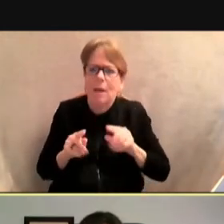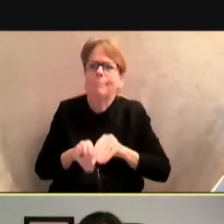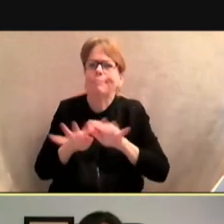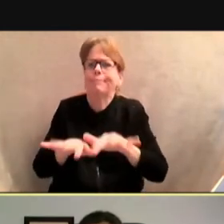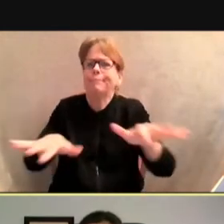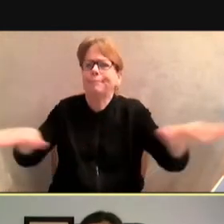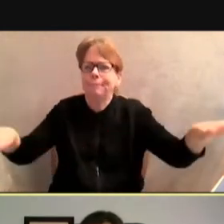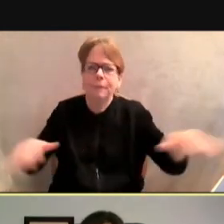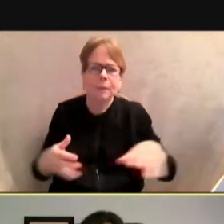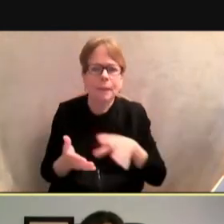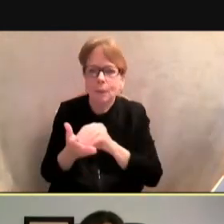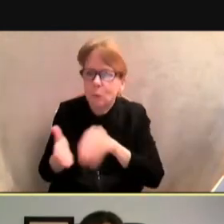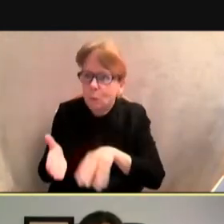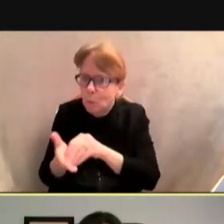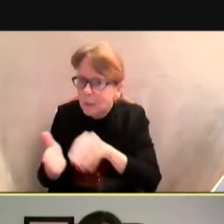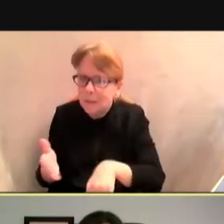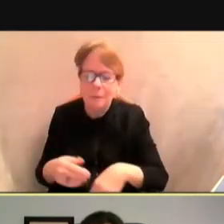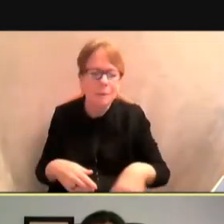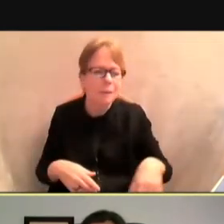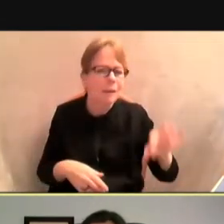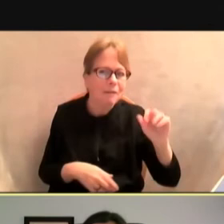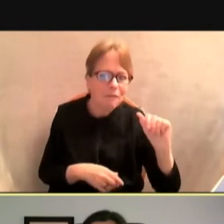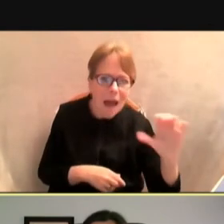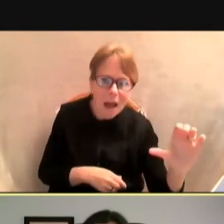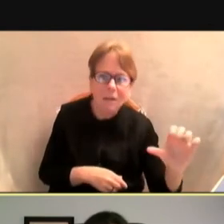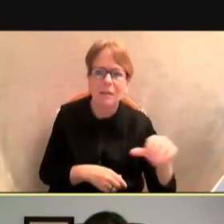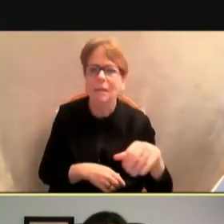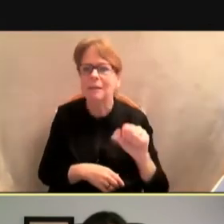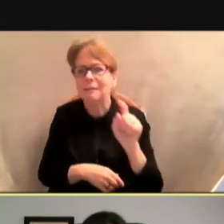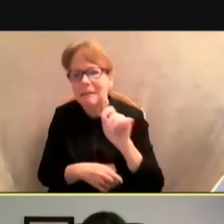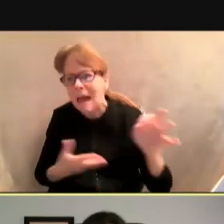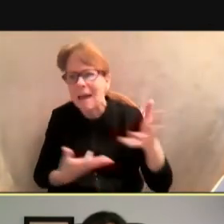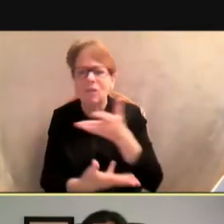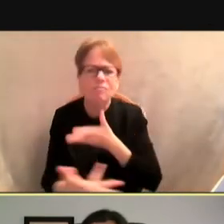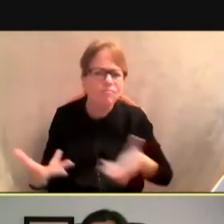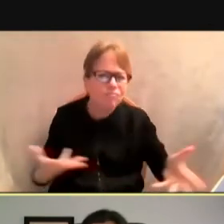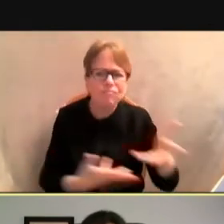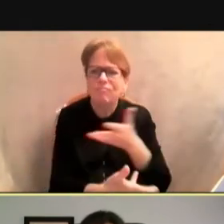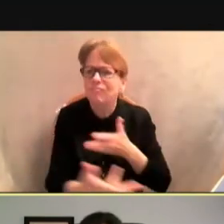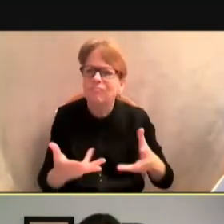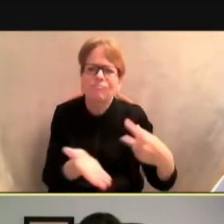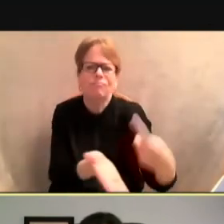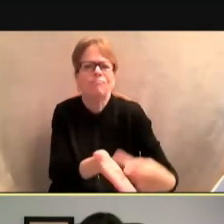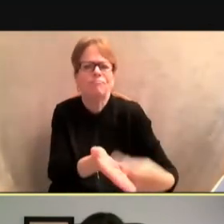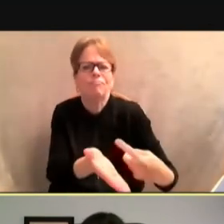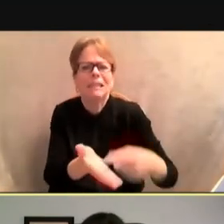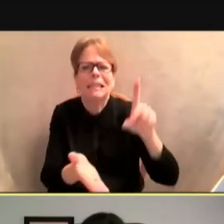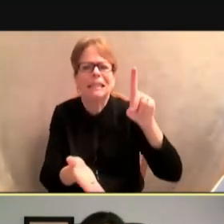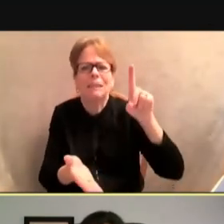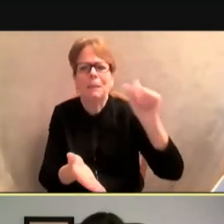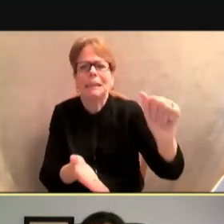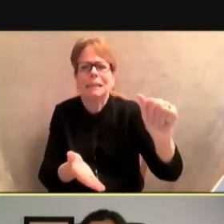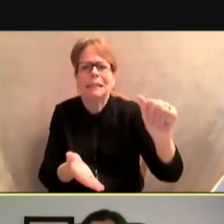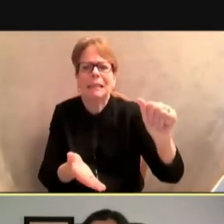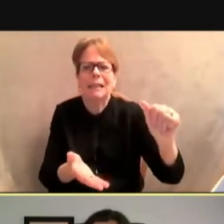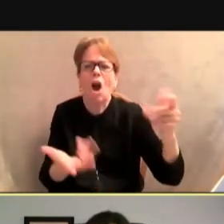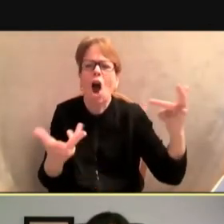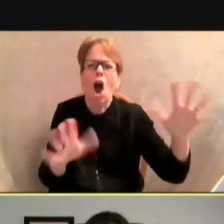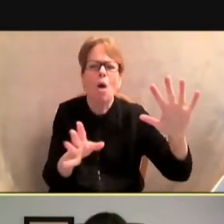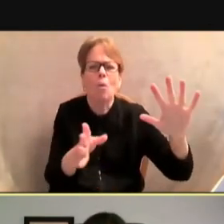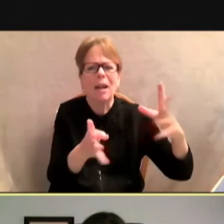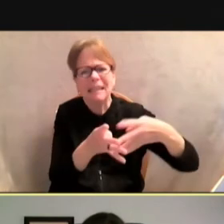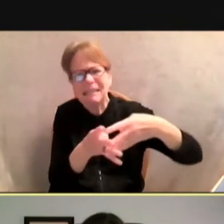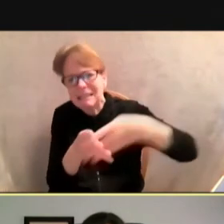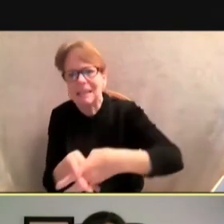alike. Meaningful means faculty now warmly inviting disability into the curriculum without our having to open the